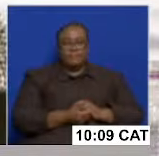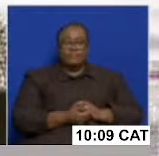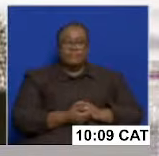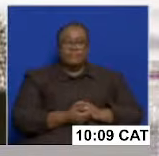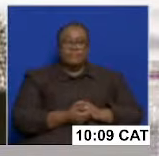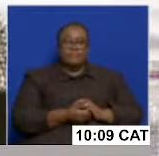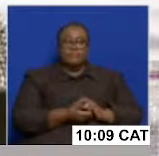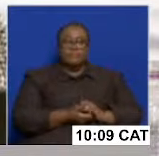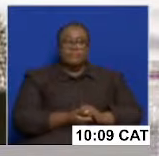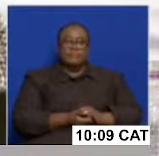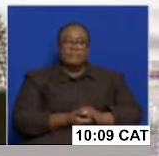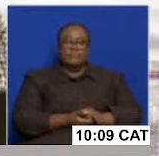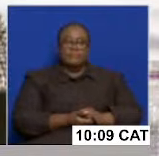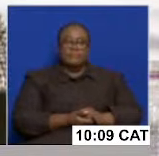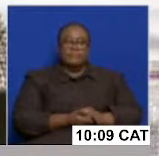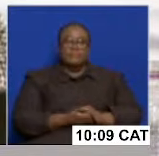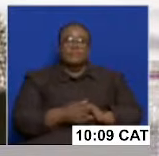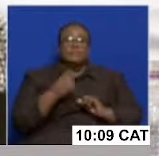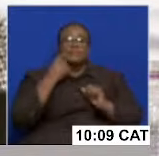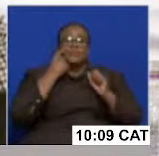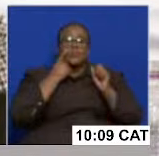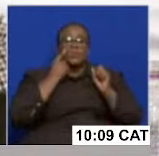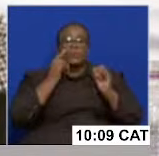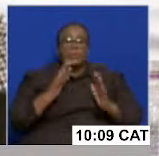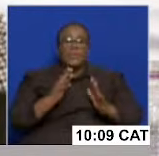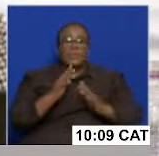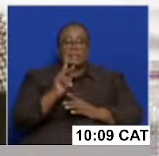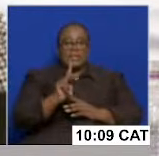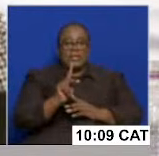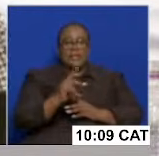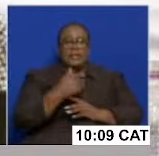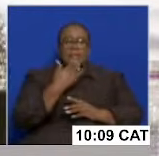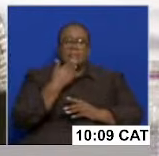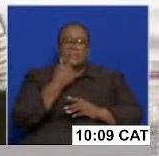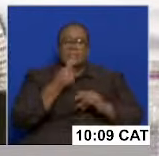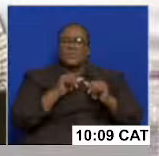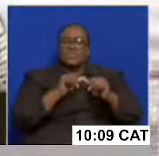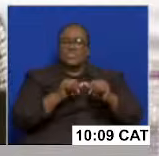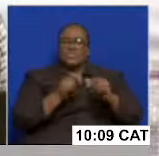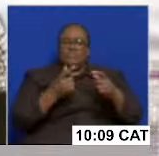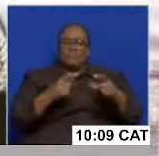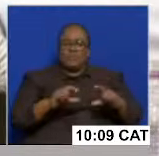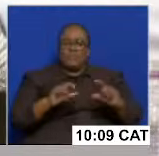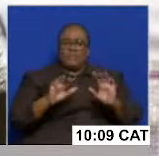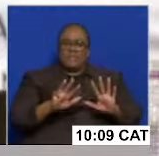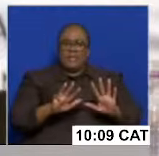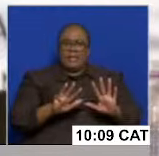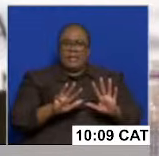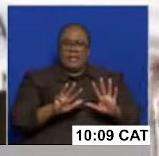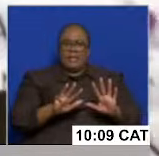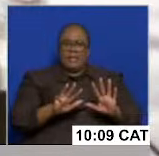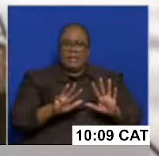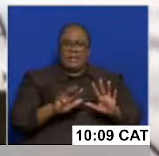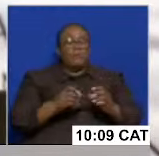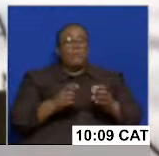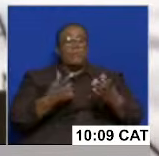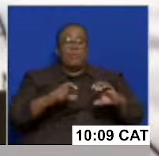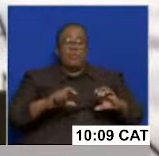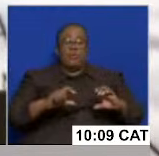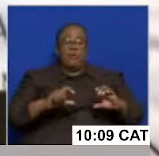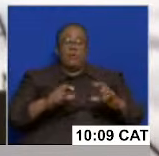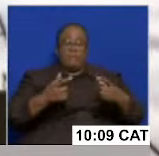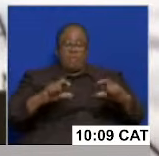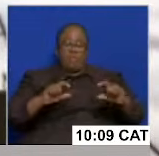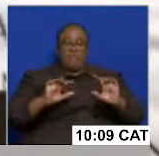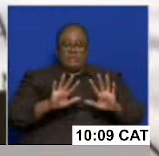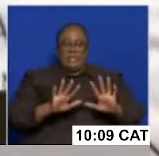Witness K, could you continue to paragraph 10? That's the last paragraph on page 3. Sorry, before you do that, witness K, just that last